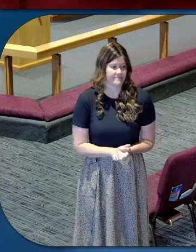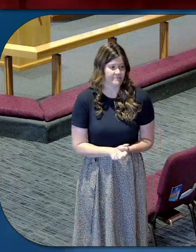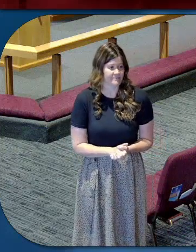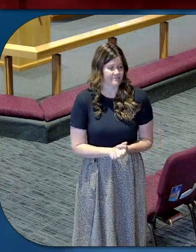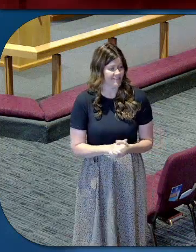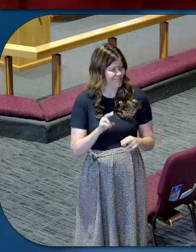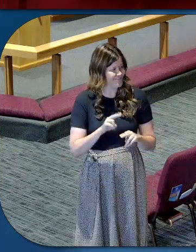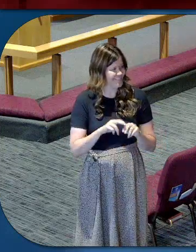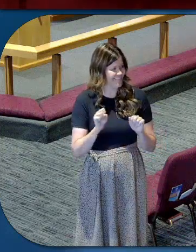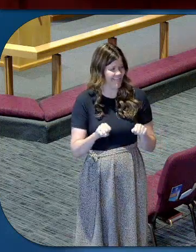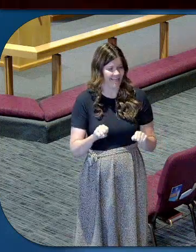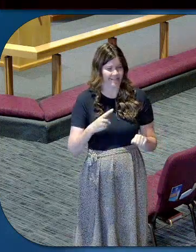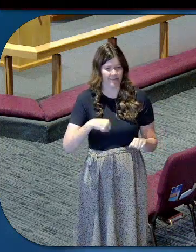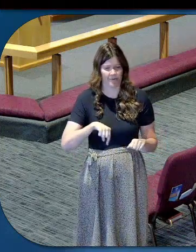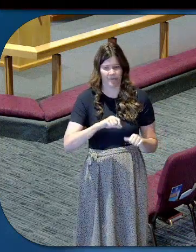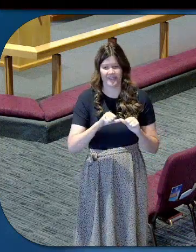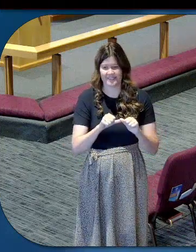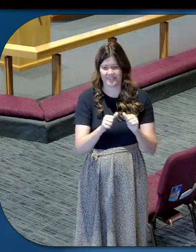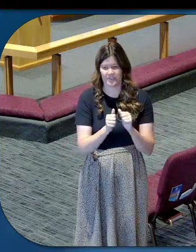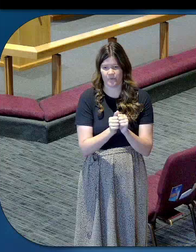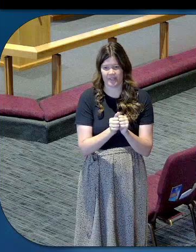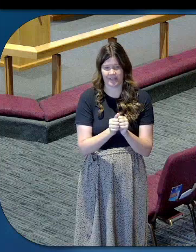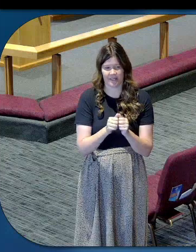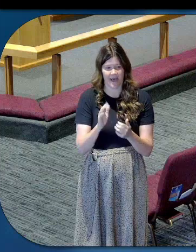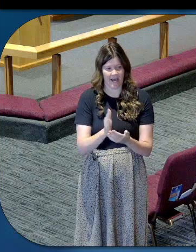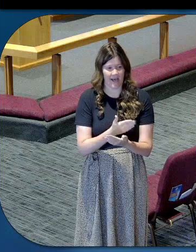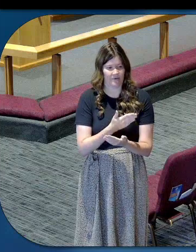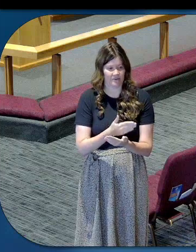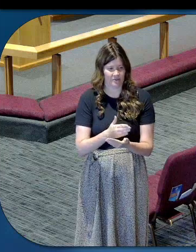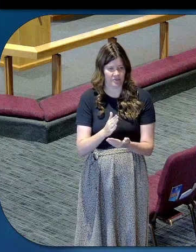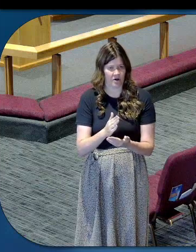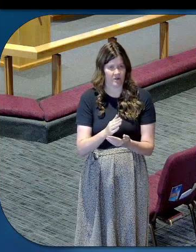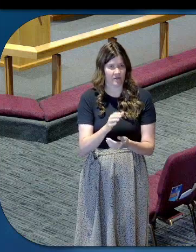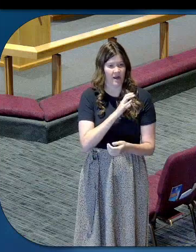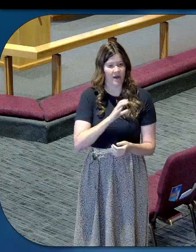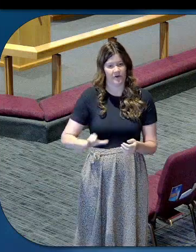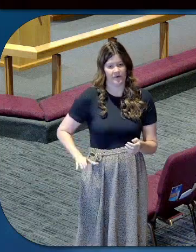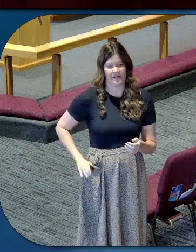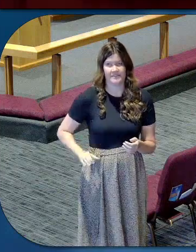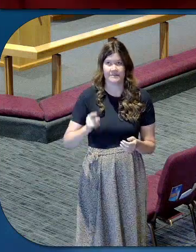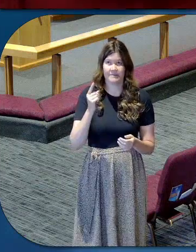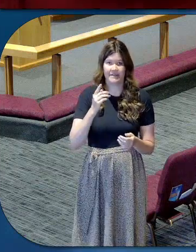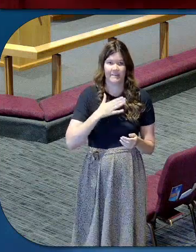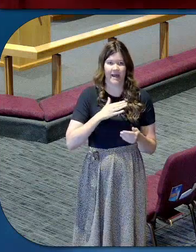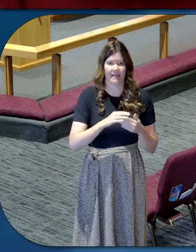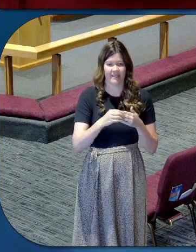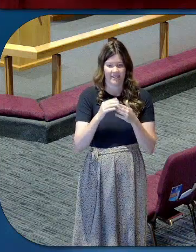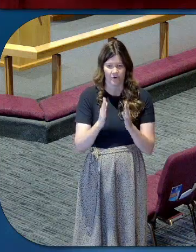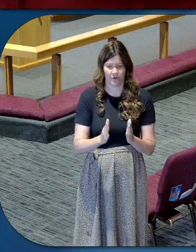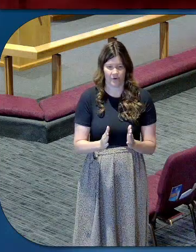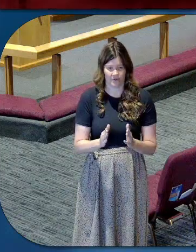The congregation, please be seated. We continue with our sermon hymn, Christ Be My Leader.